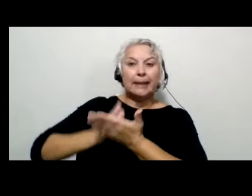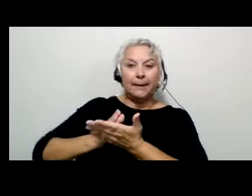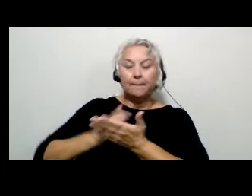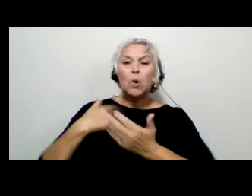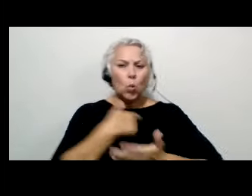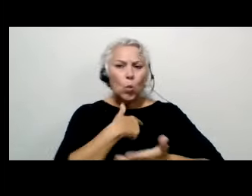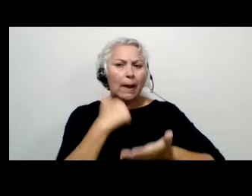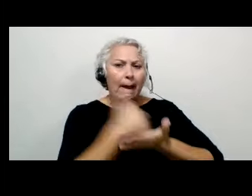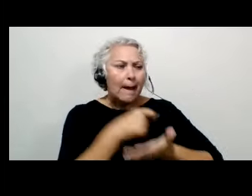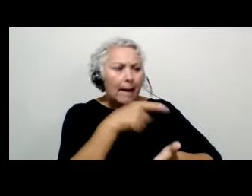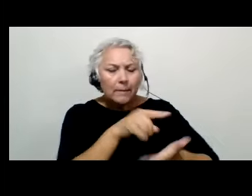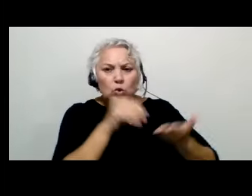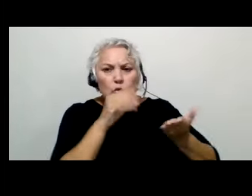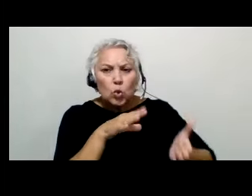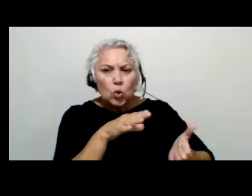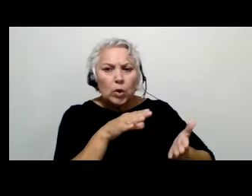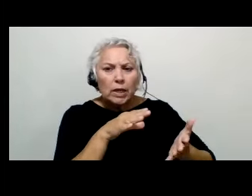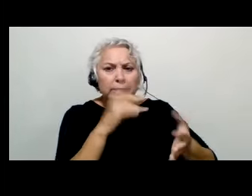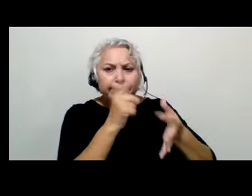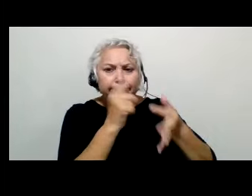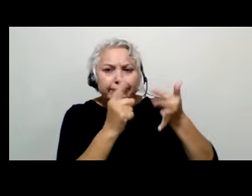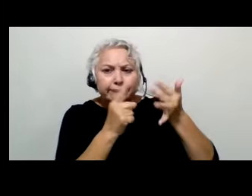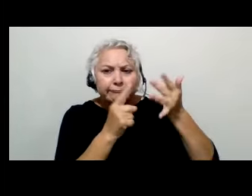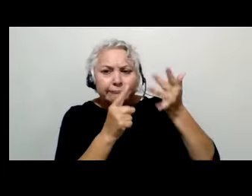help them get to those steps.